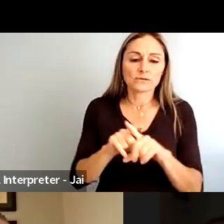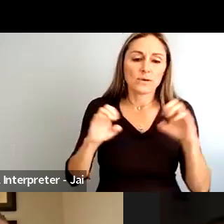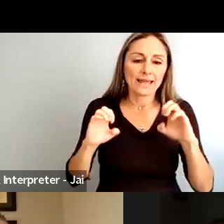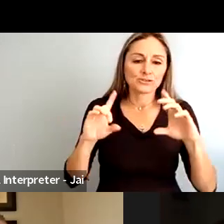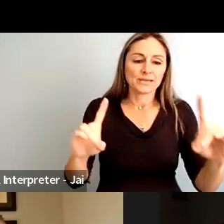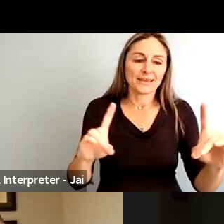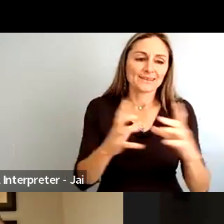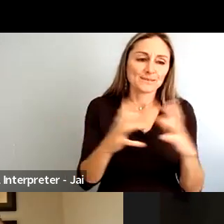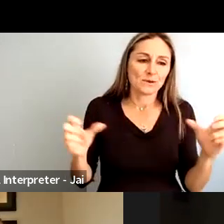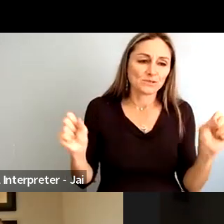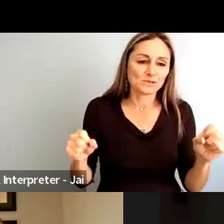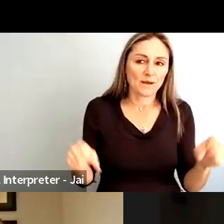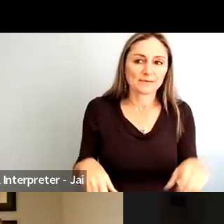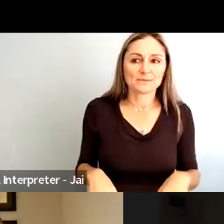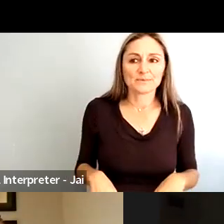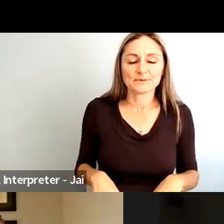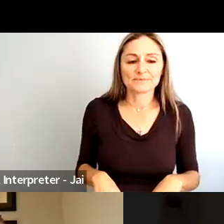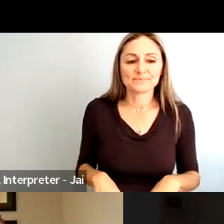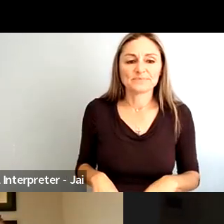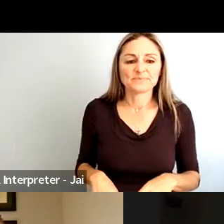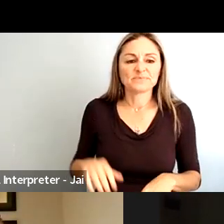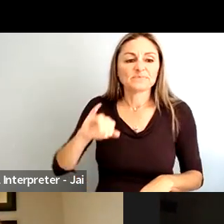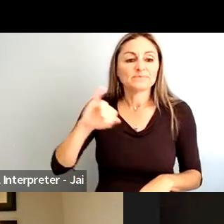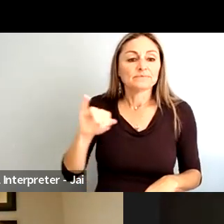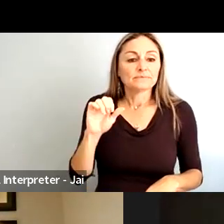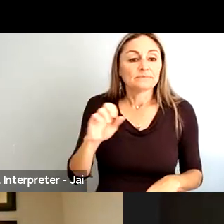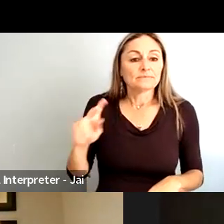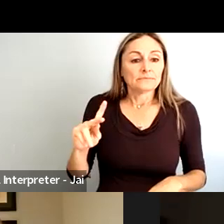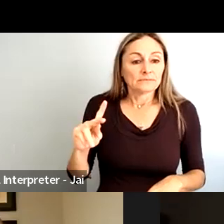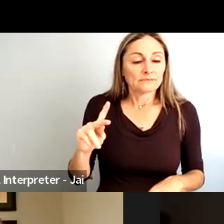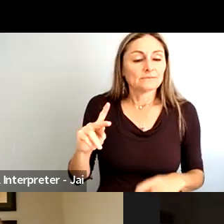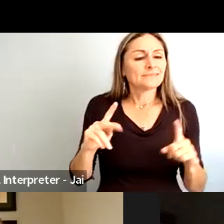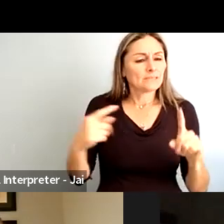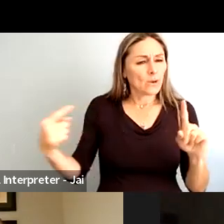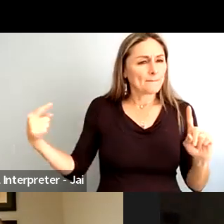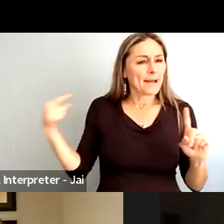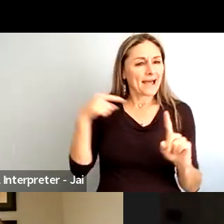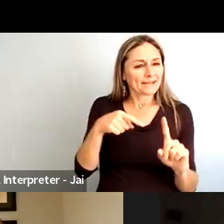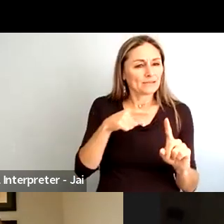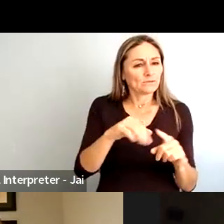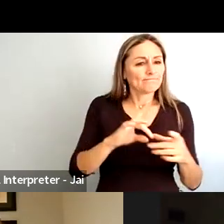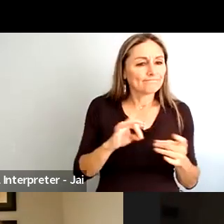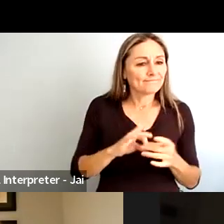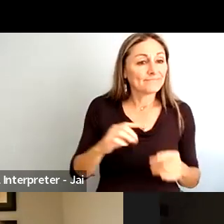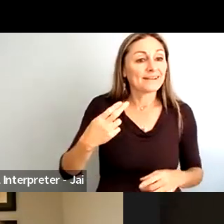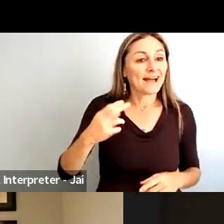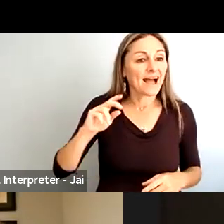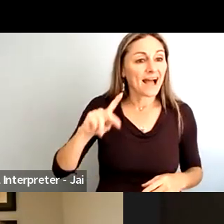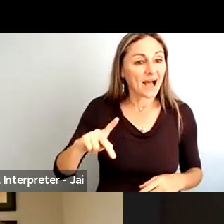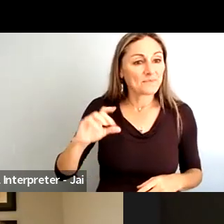well. Yeah, and going back to when you were talking about the hopscotch, like